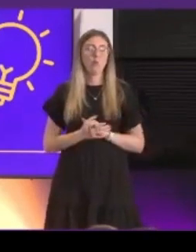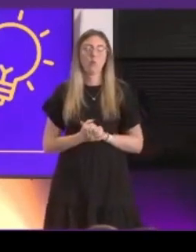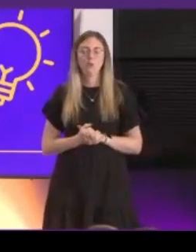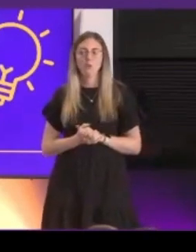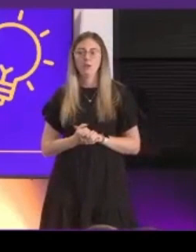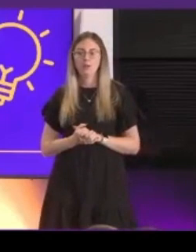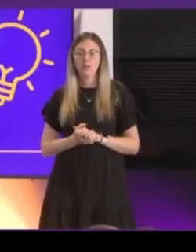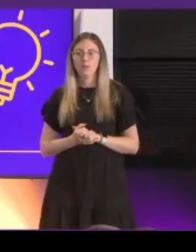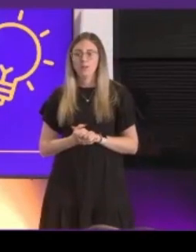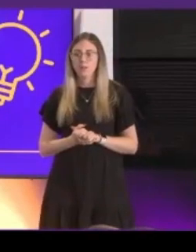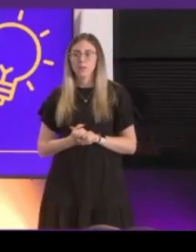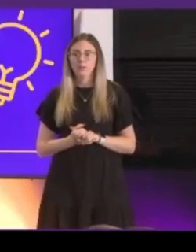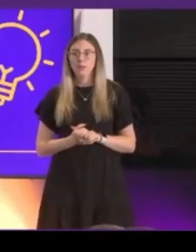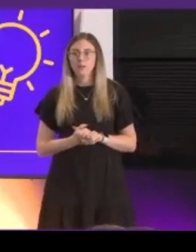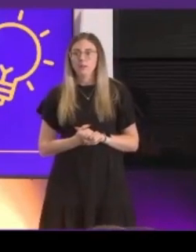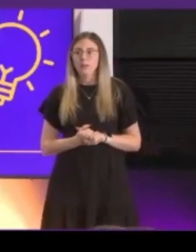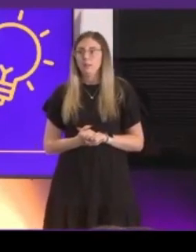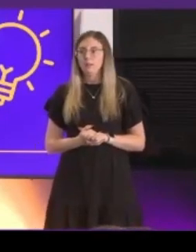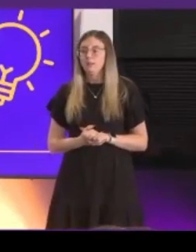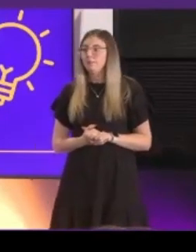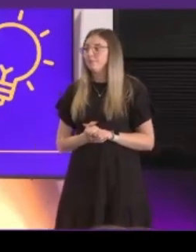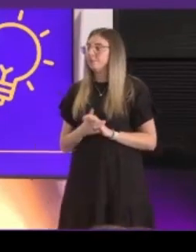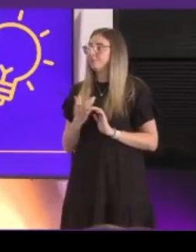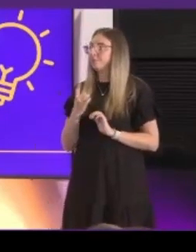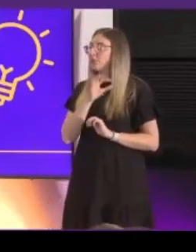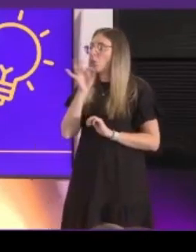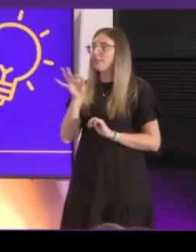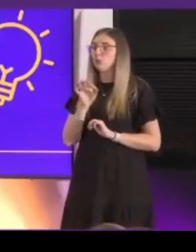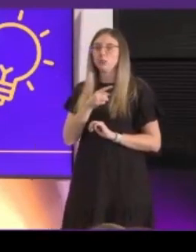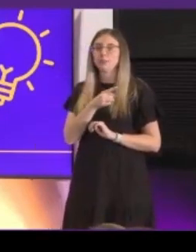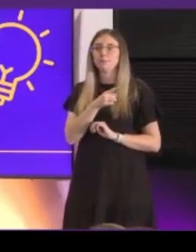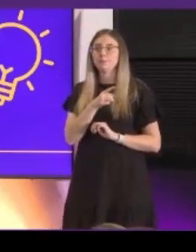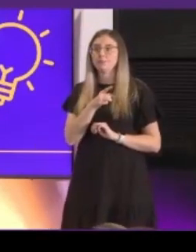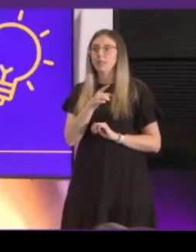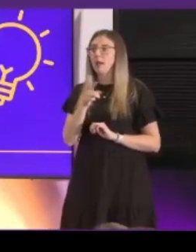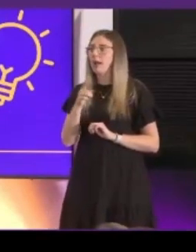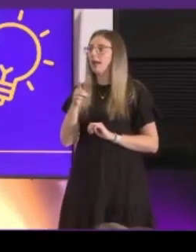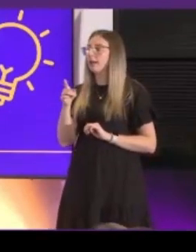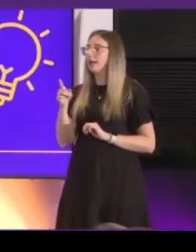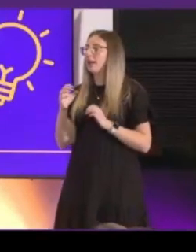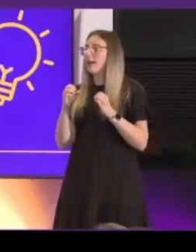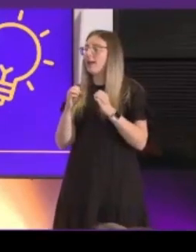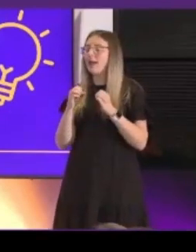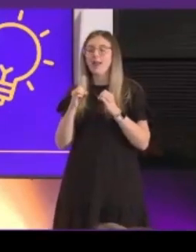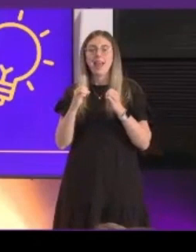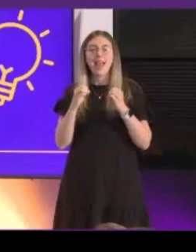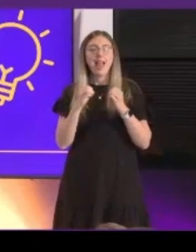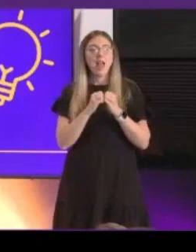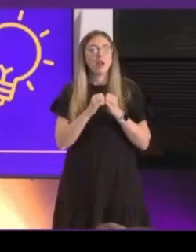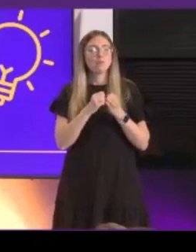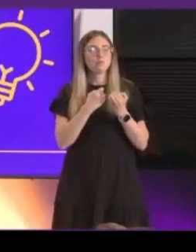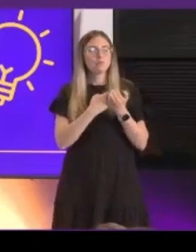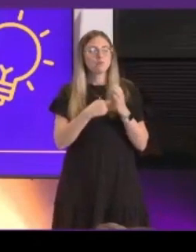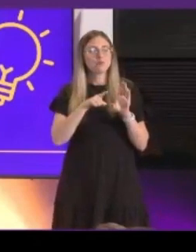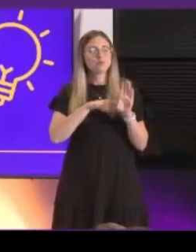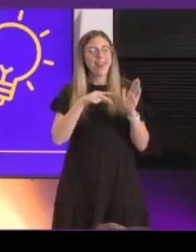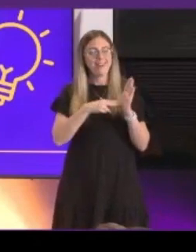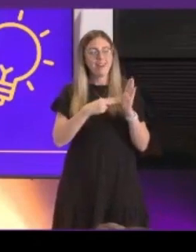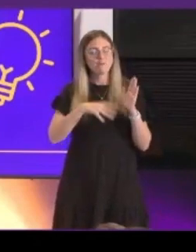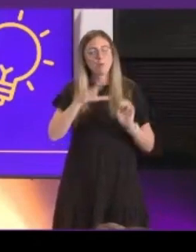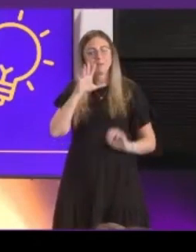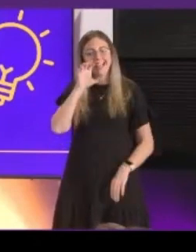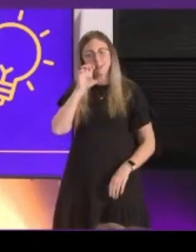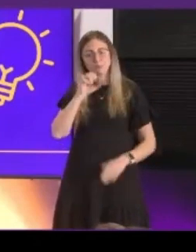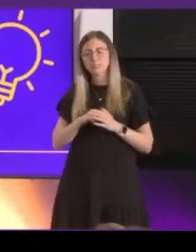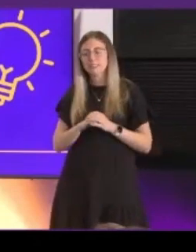you. We had another question at the back there. Thank you. Hi, Bryn from Sainsbury's. Thank